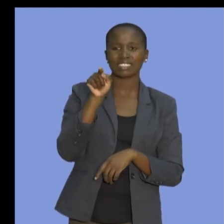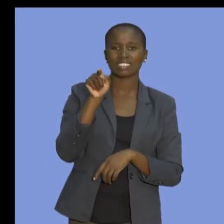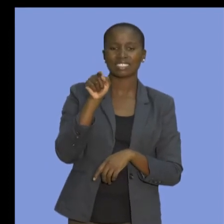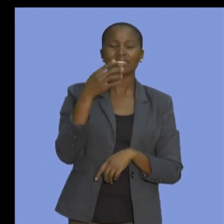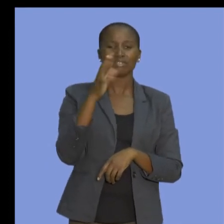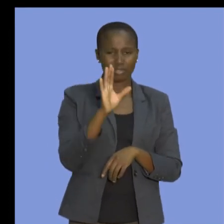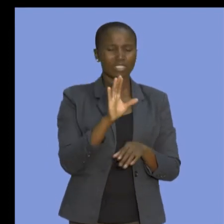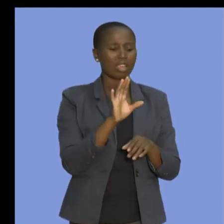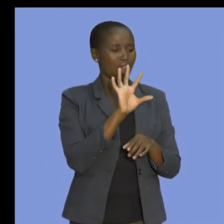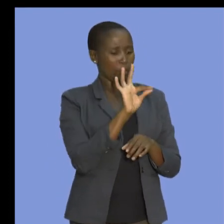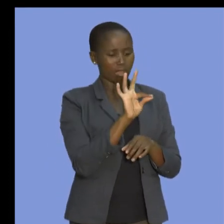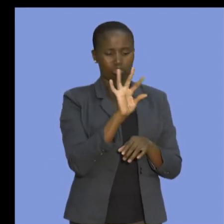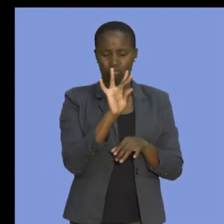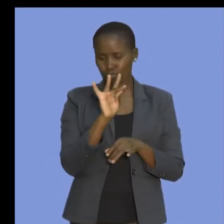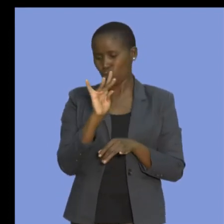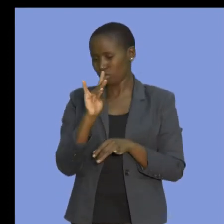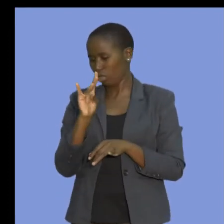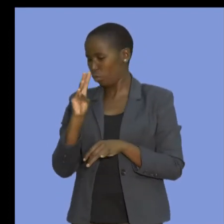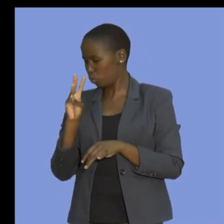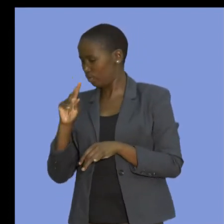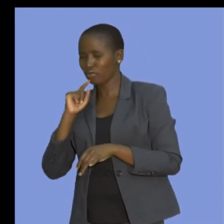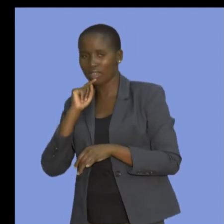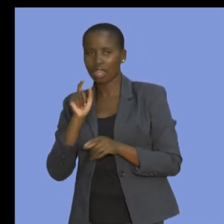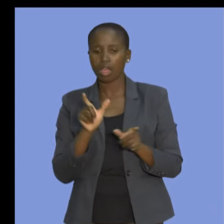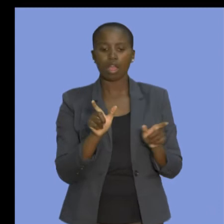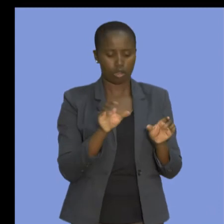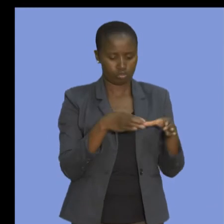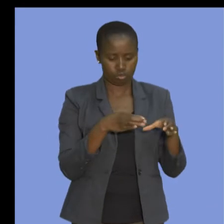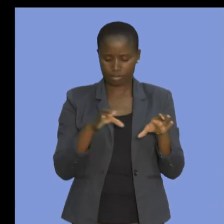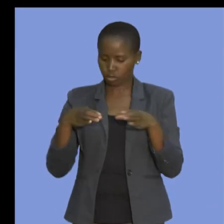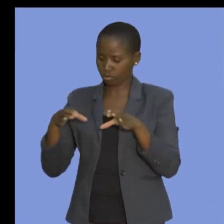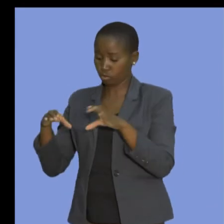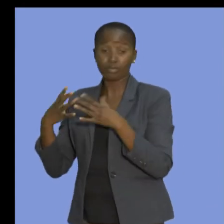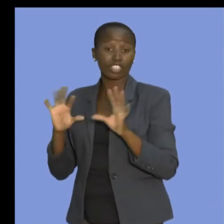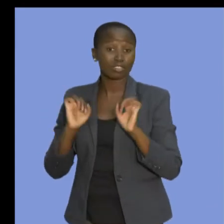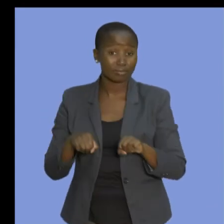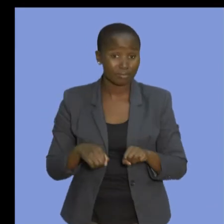Monday, Tuesday, Wednesday, Thursday, Saturday, and so on. Okay.